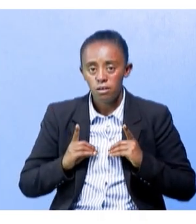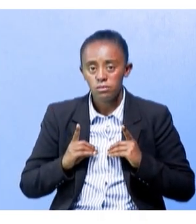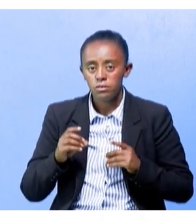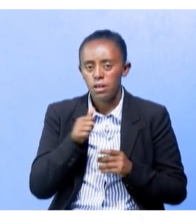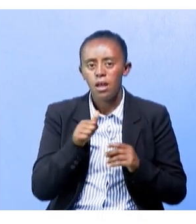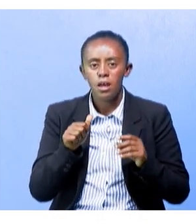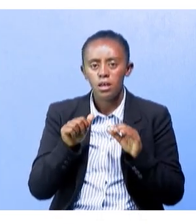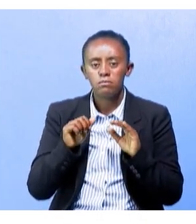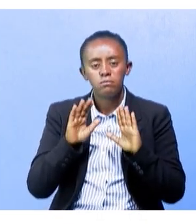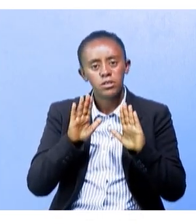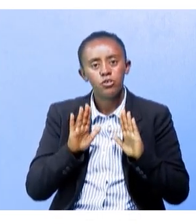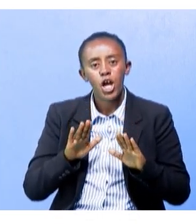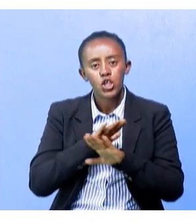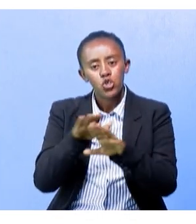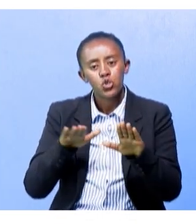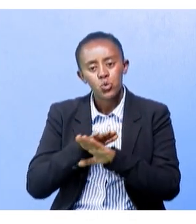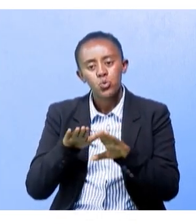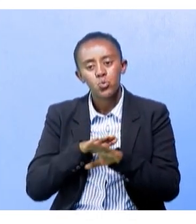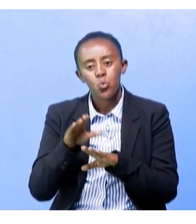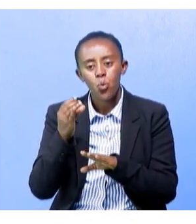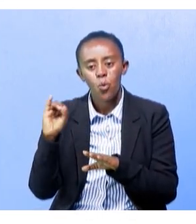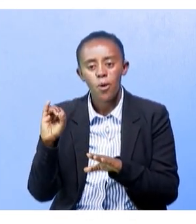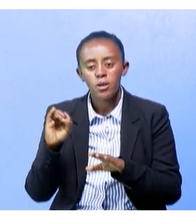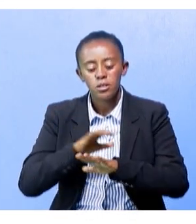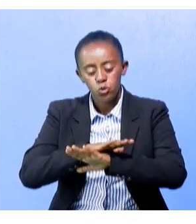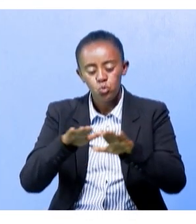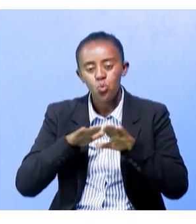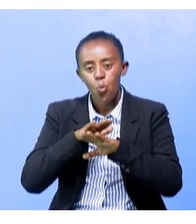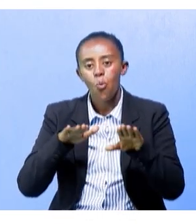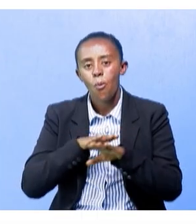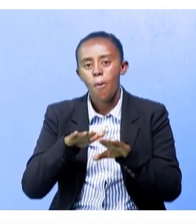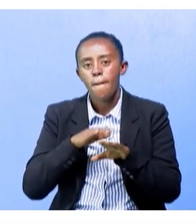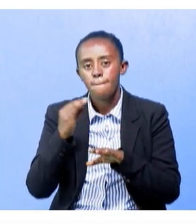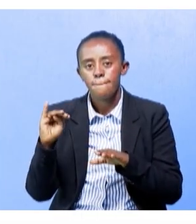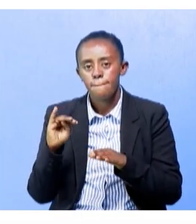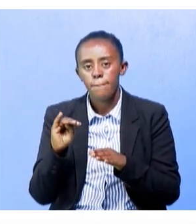They had a great